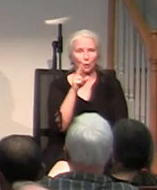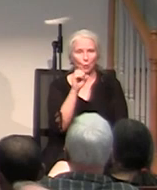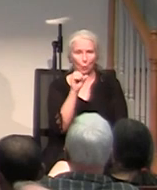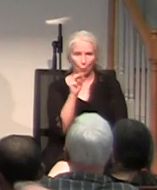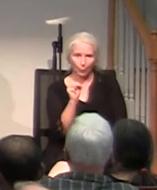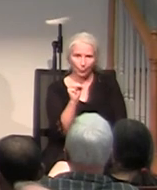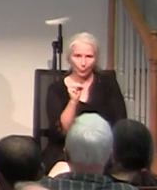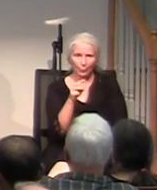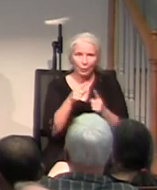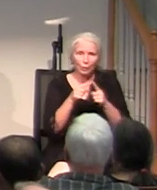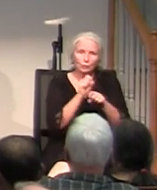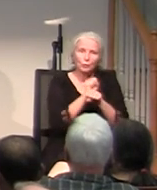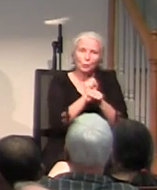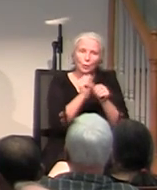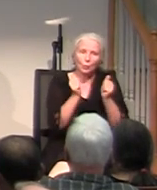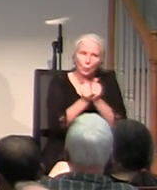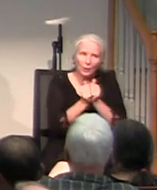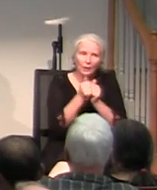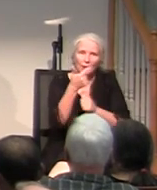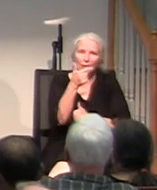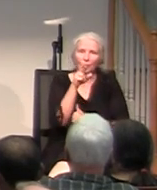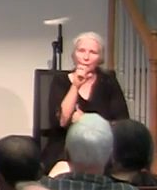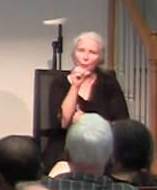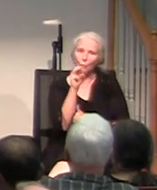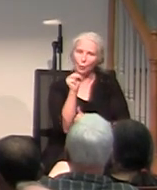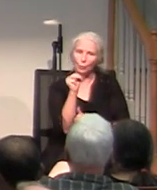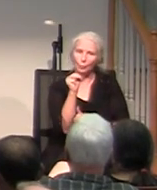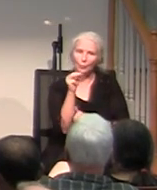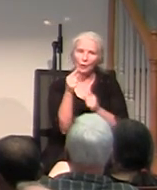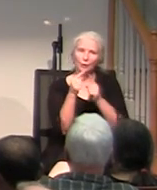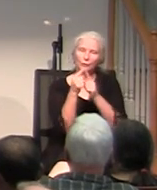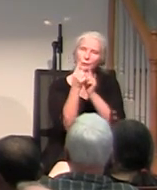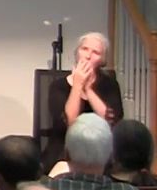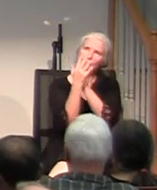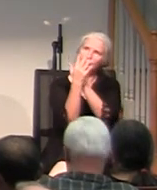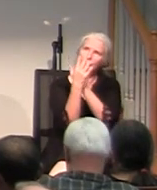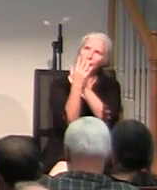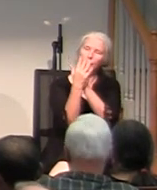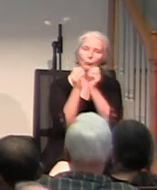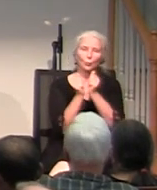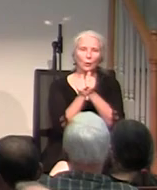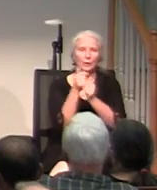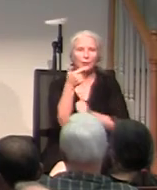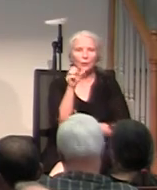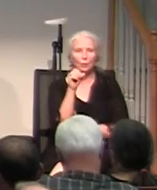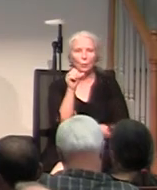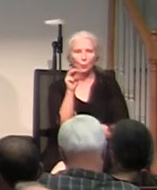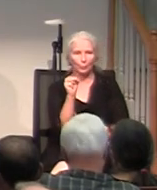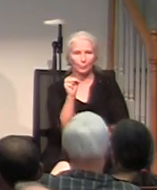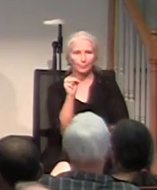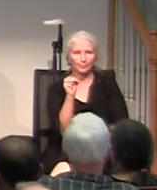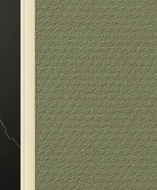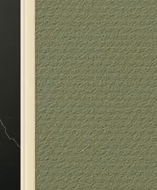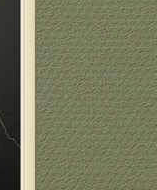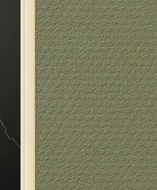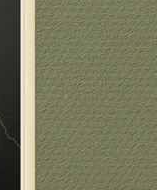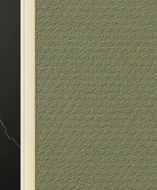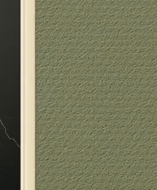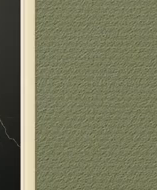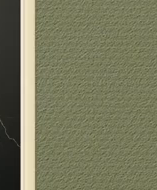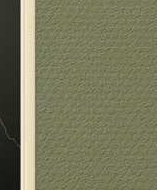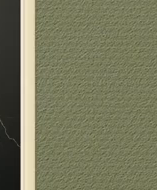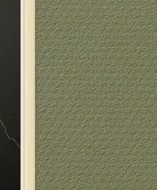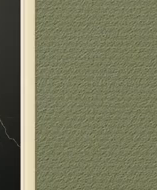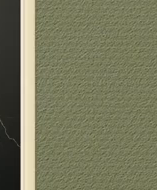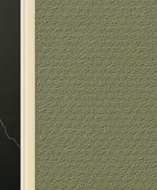work with the bridegroom, to be in intimate union with the bridegroom. So before the 1888 conference, we could